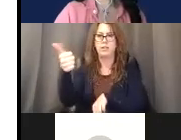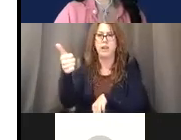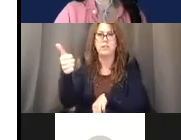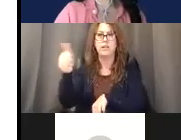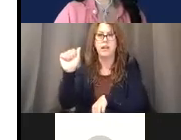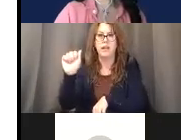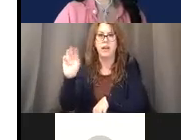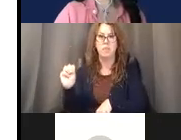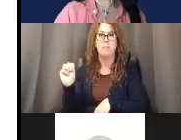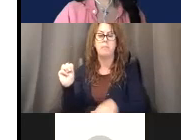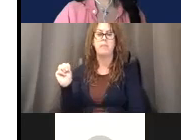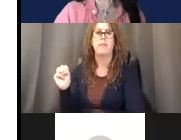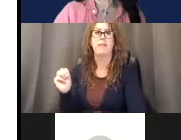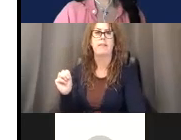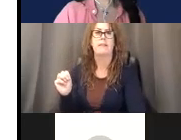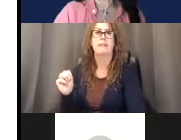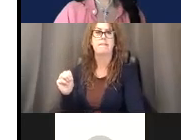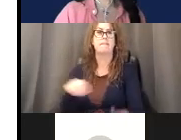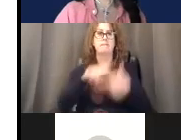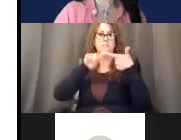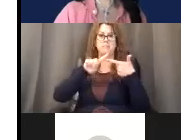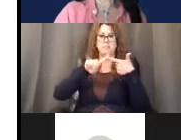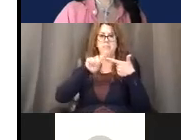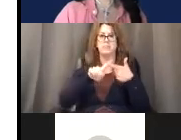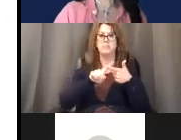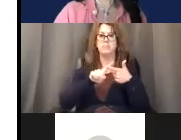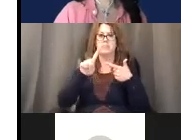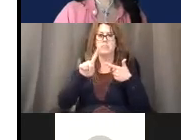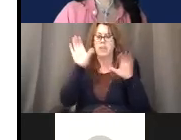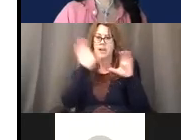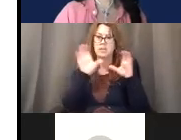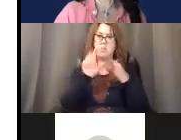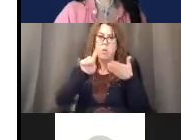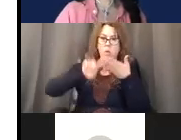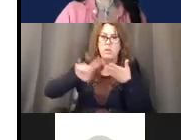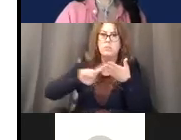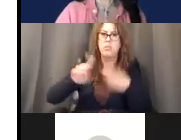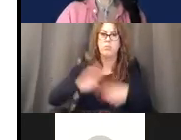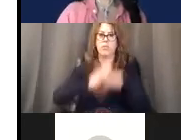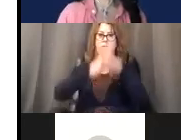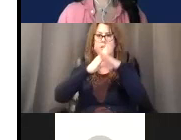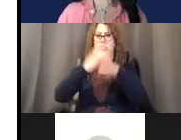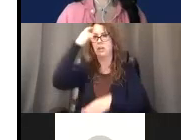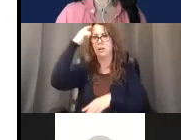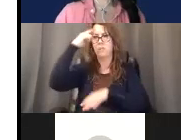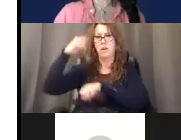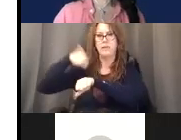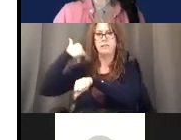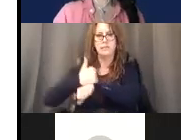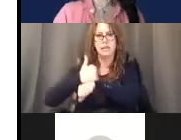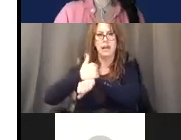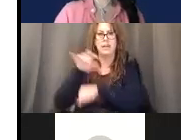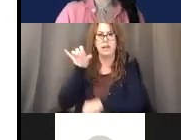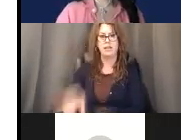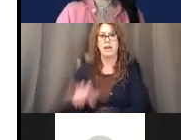be a Exploring a Prevention Mindset training on April 19th at 10 a.m., Taking Action,